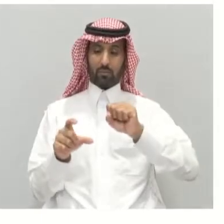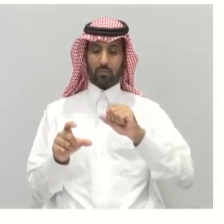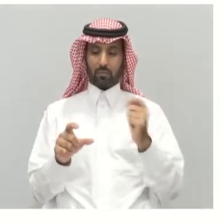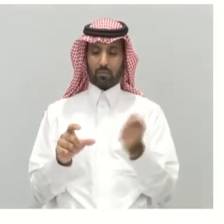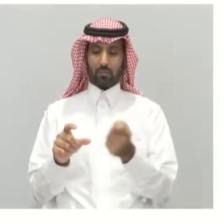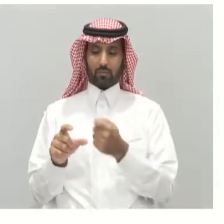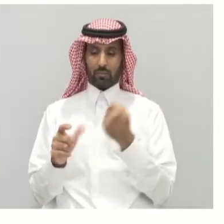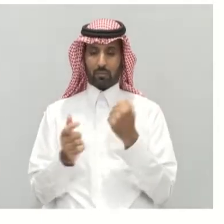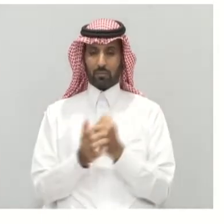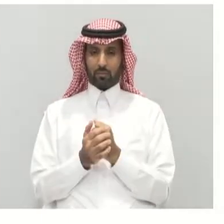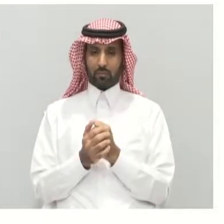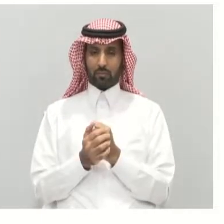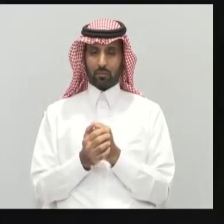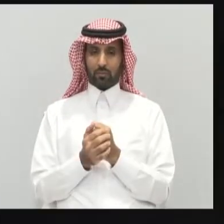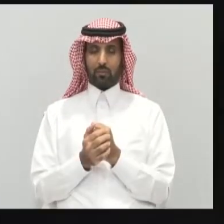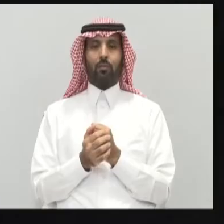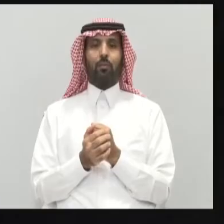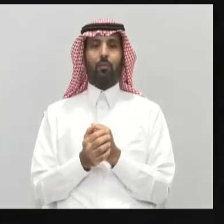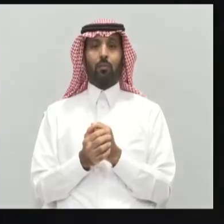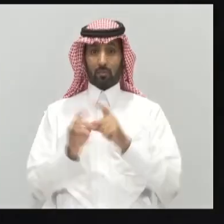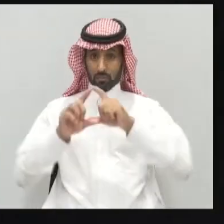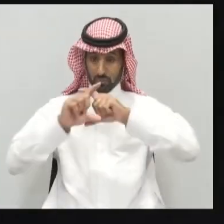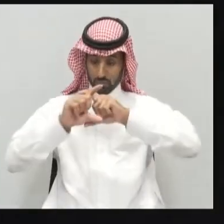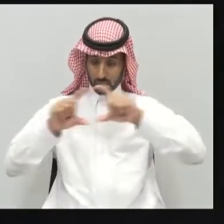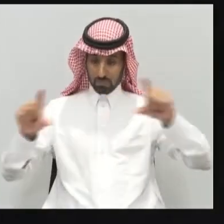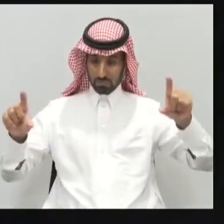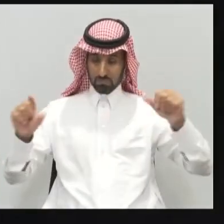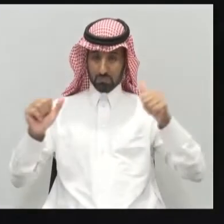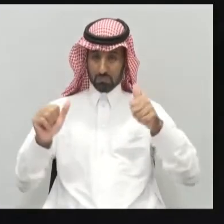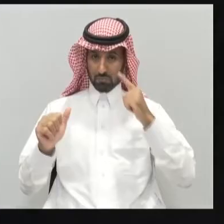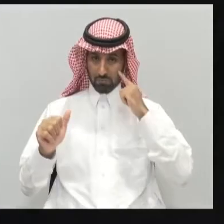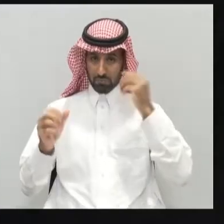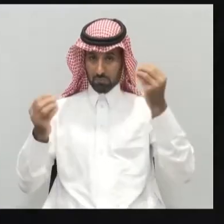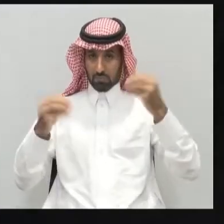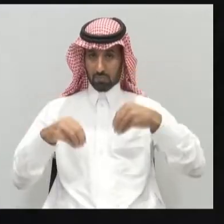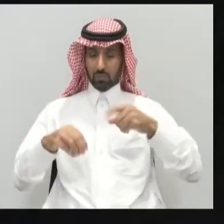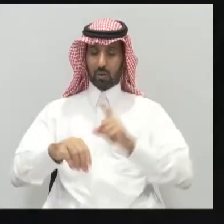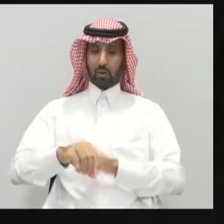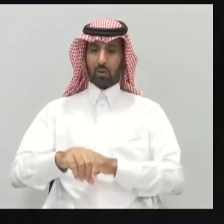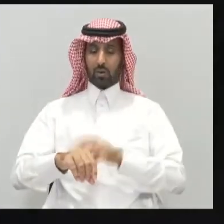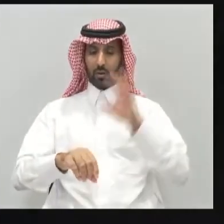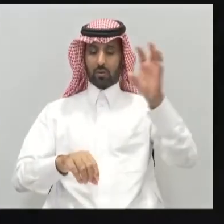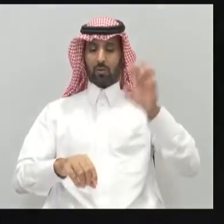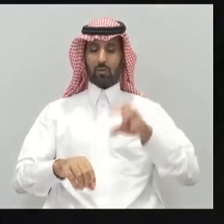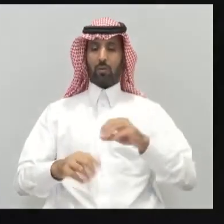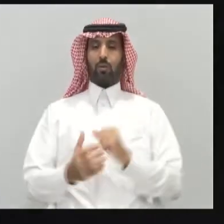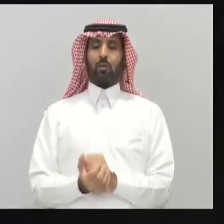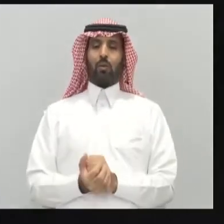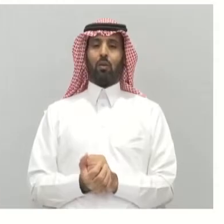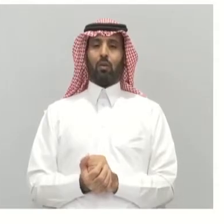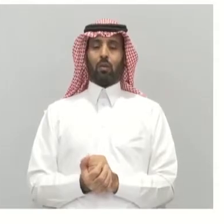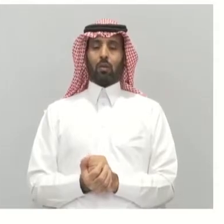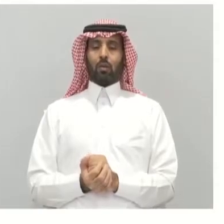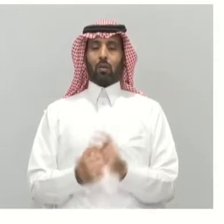we written before, we can make it longer and better by using the time expressions. Here,